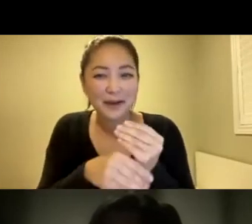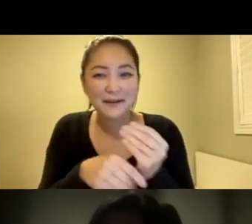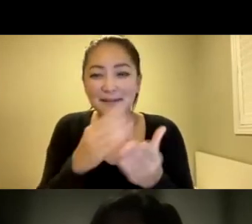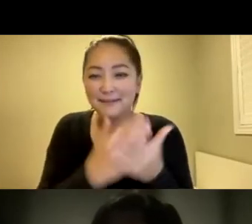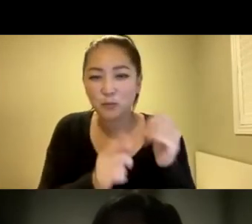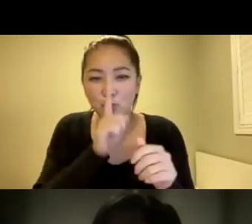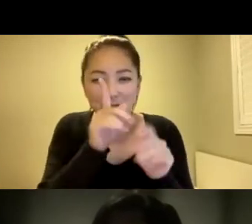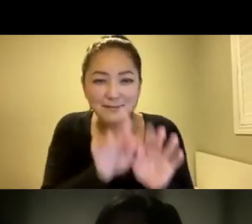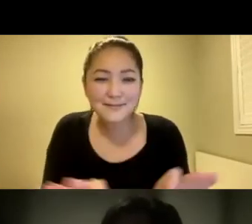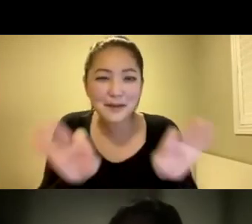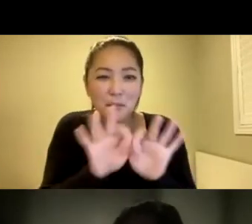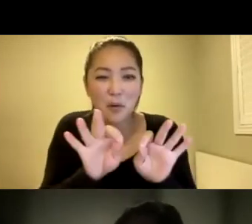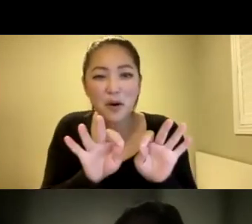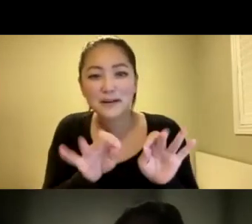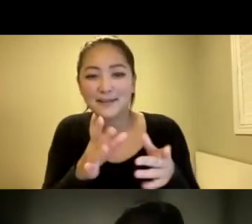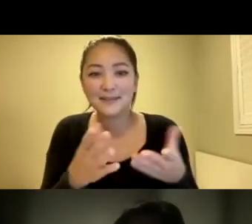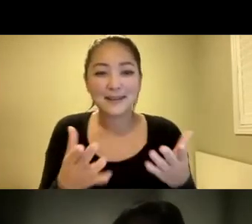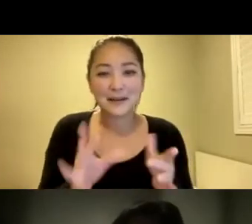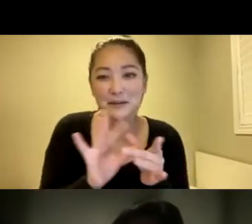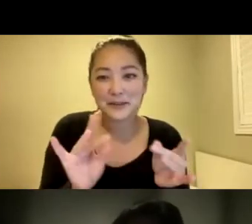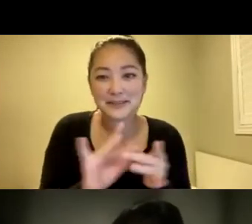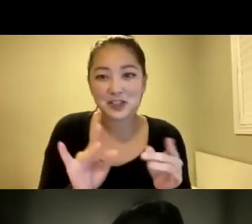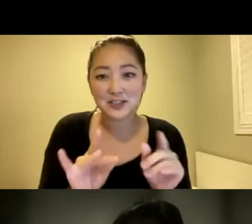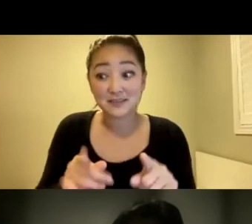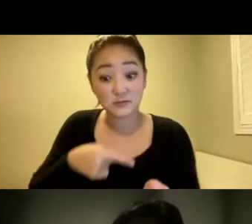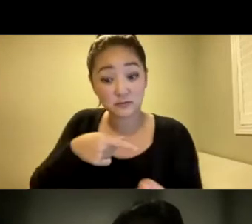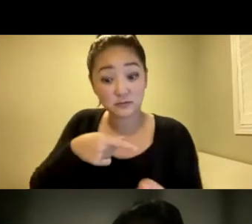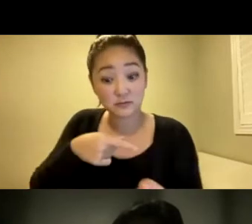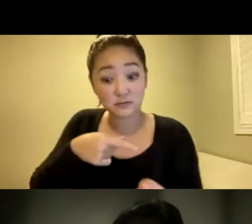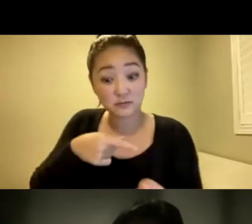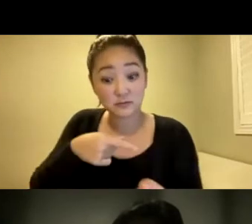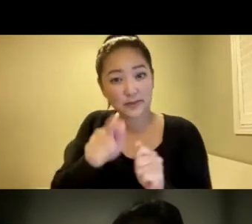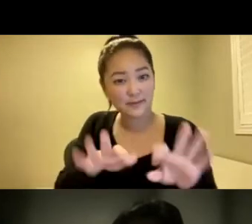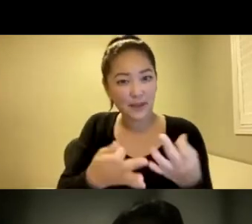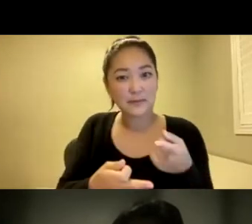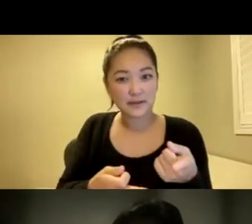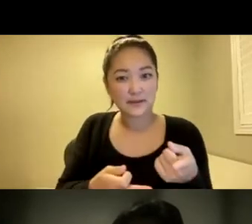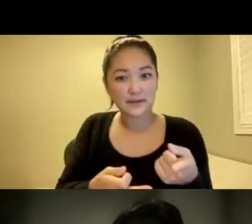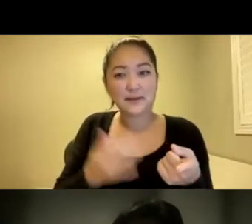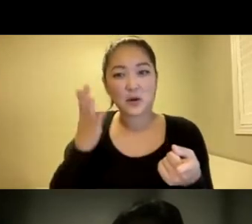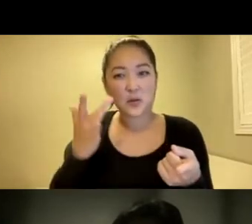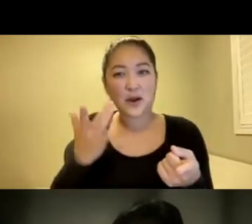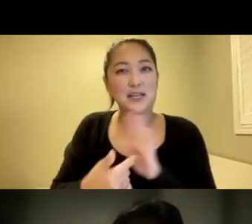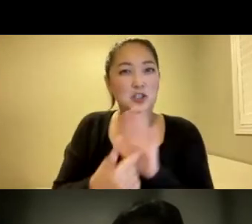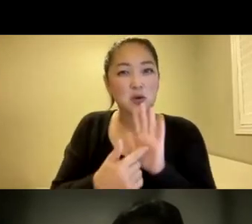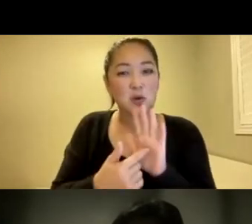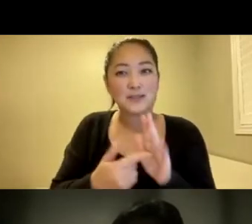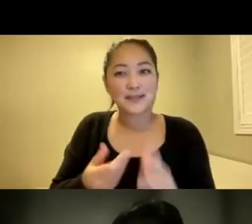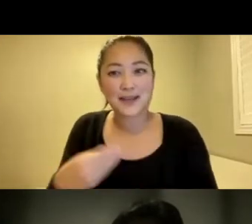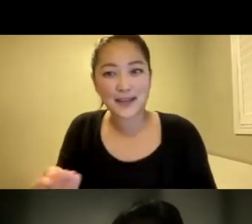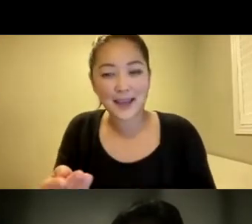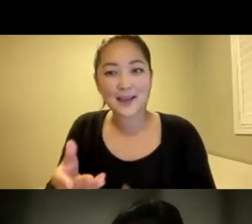this, especially with this particular family story, because there's the reciprocity of, the